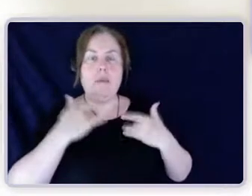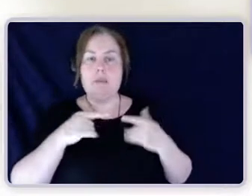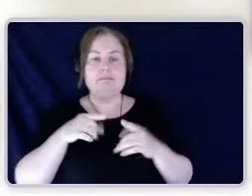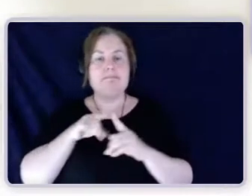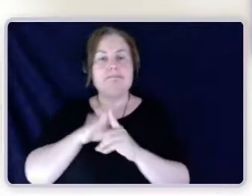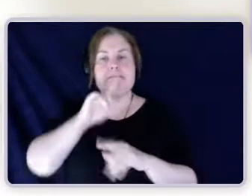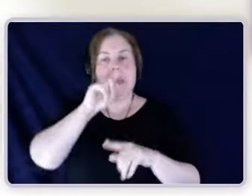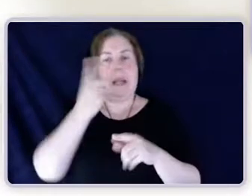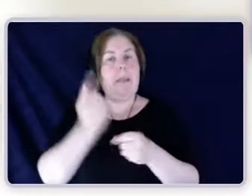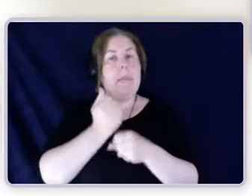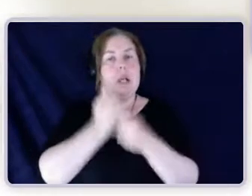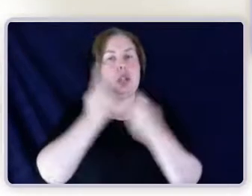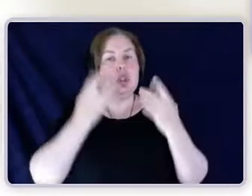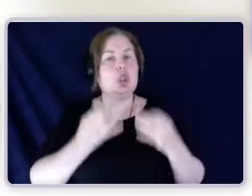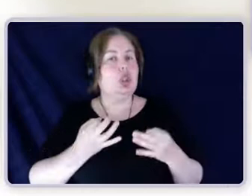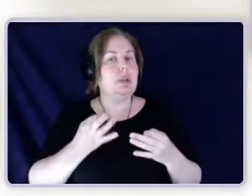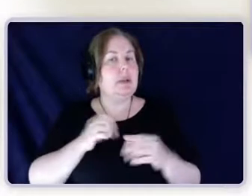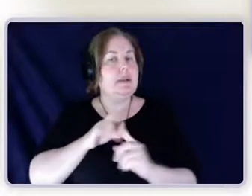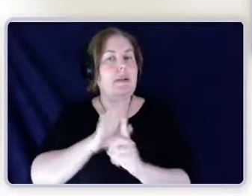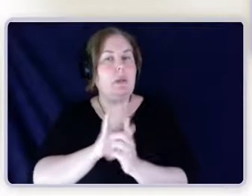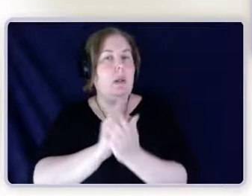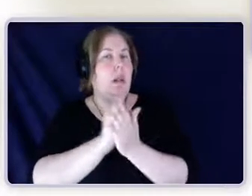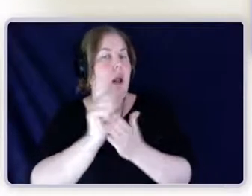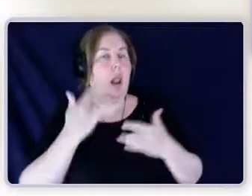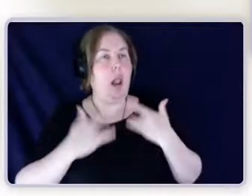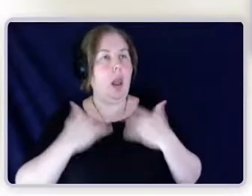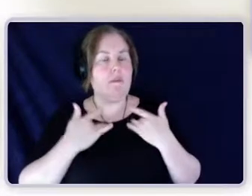make an informed decision or communicate that anymore.